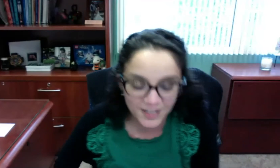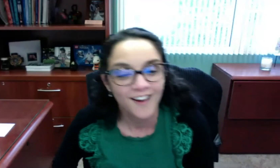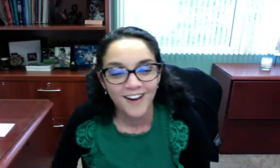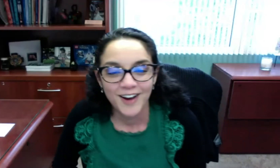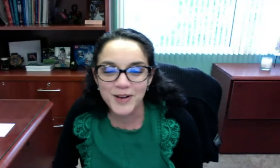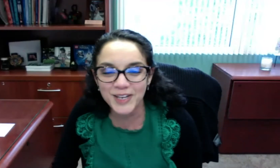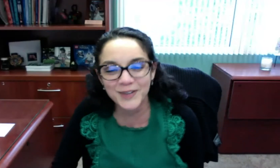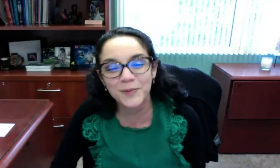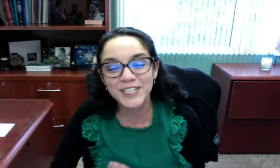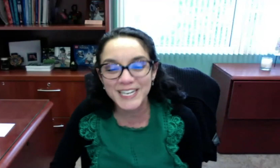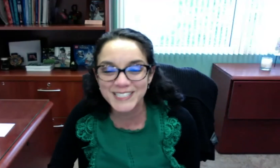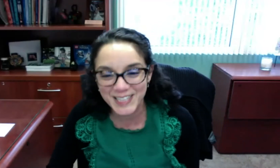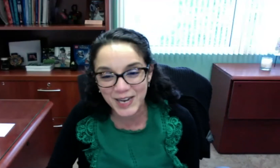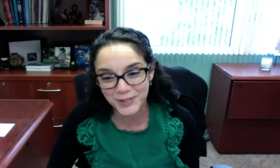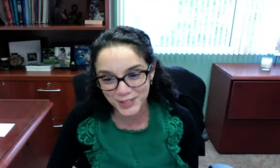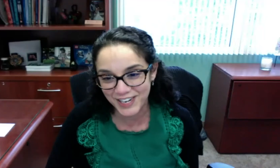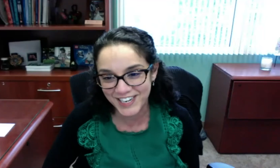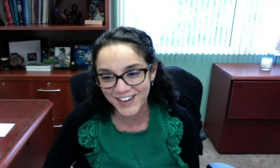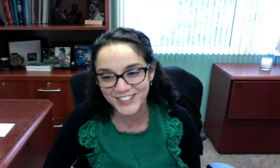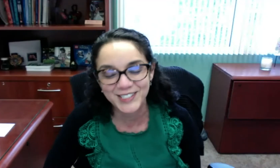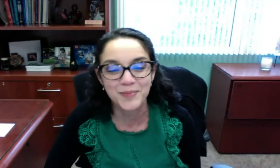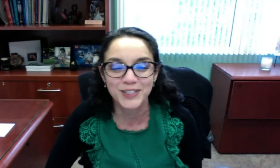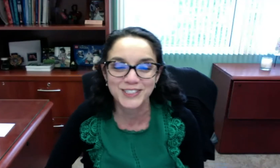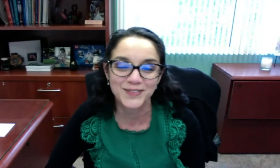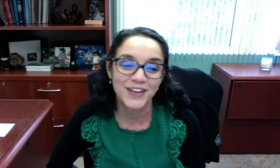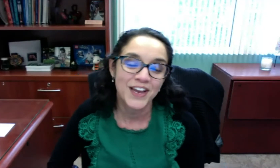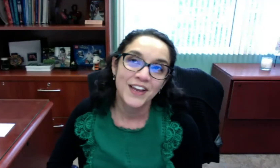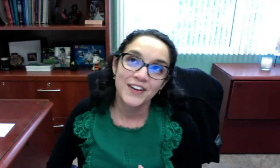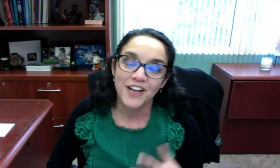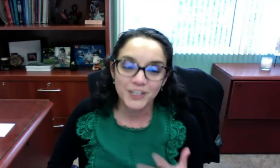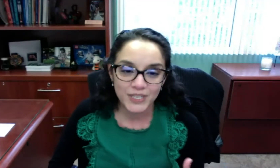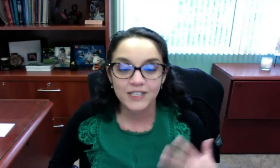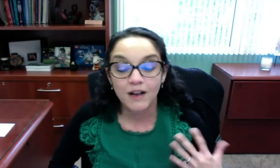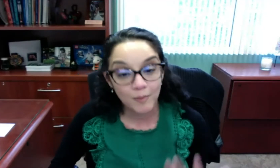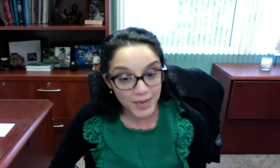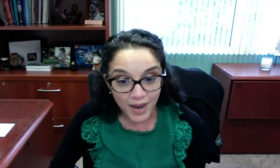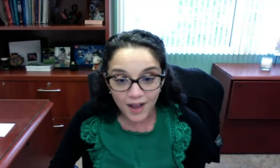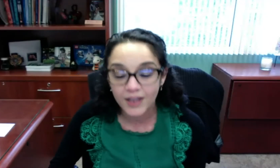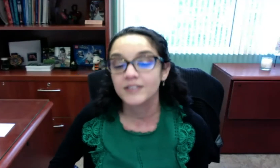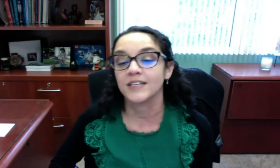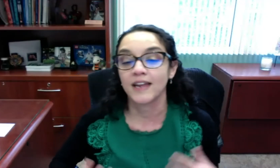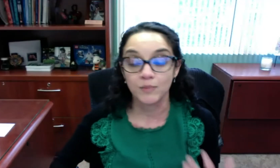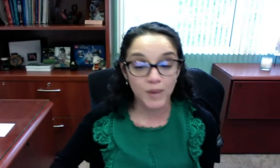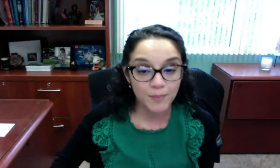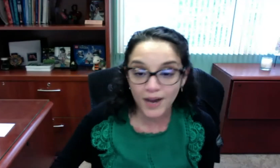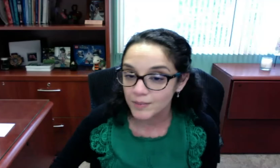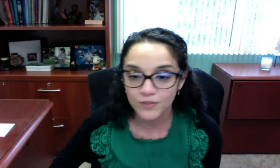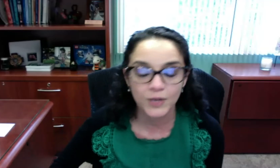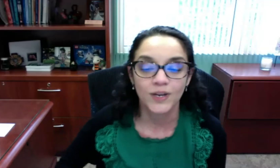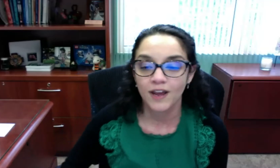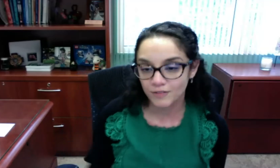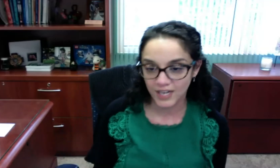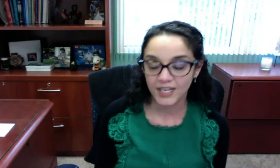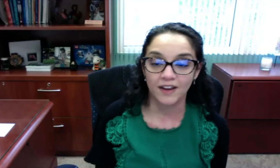tantrums, one lesson that I'm learning right now is the importance of finding ways to calm my mind and get my body